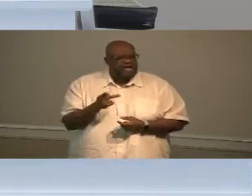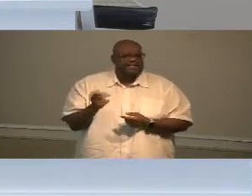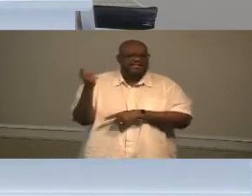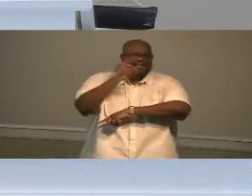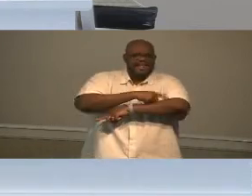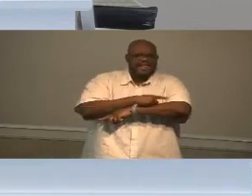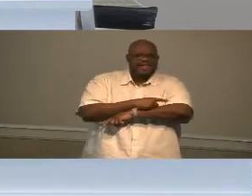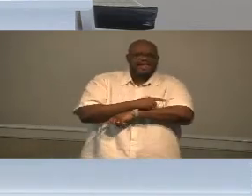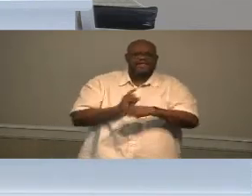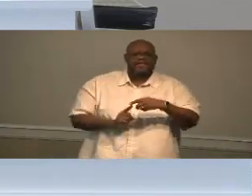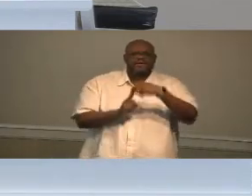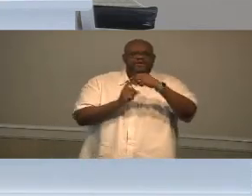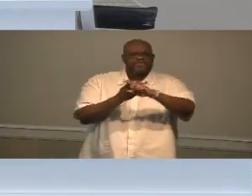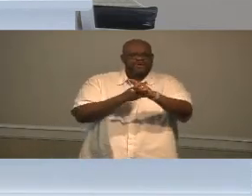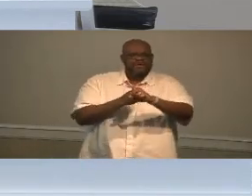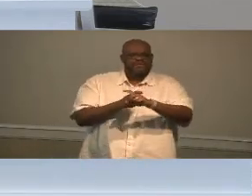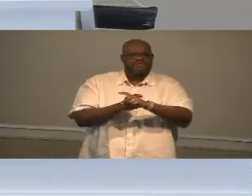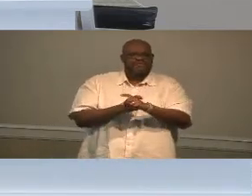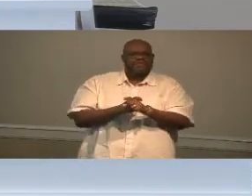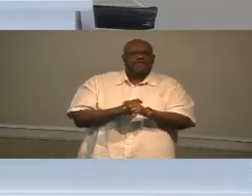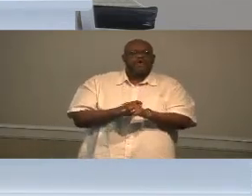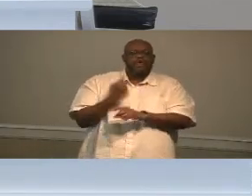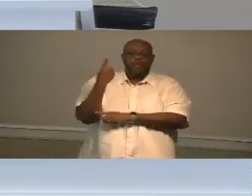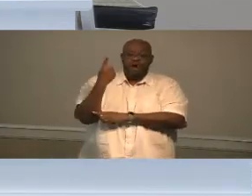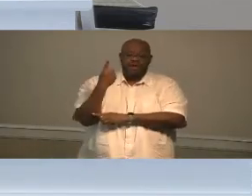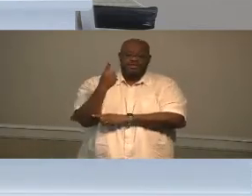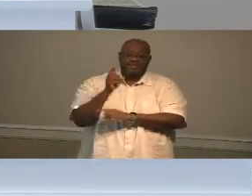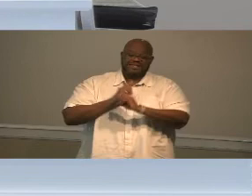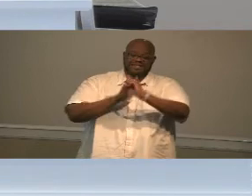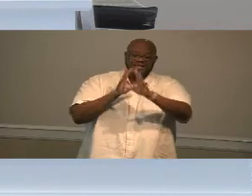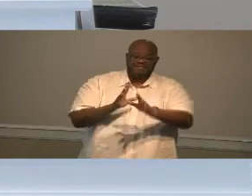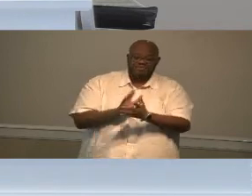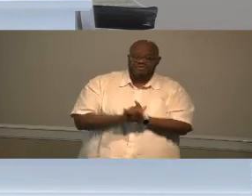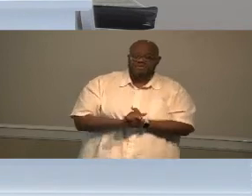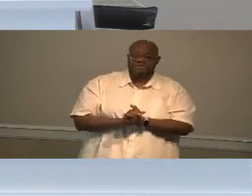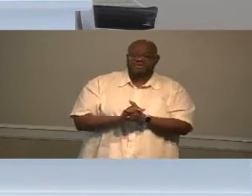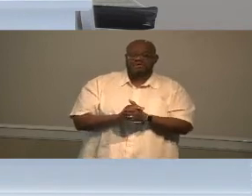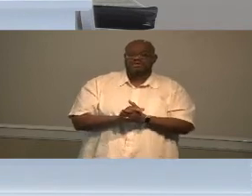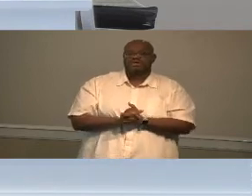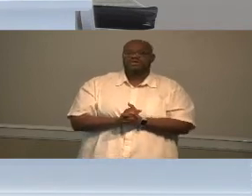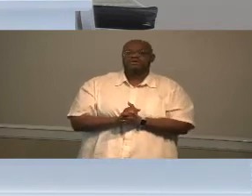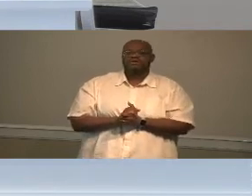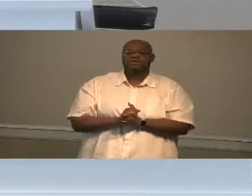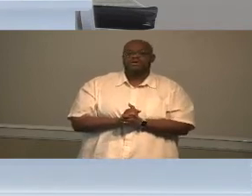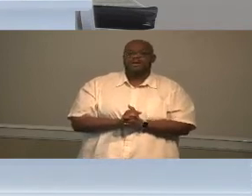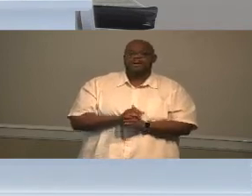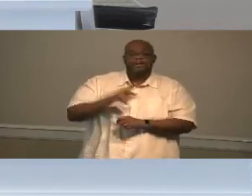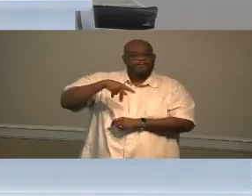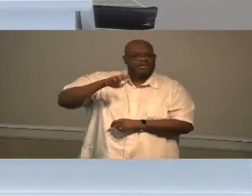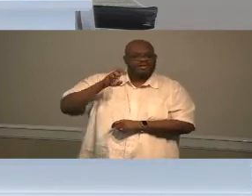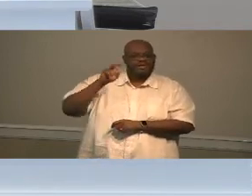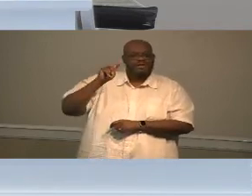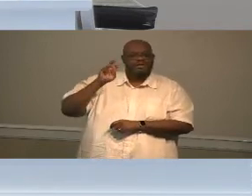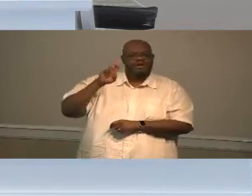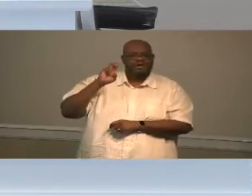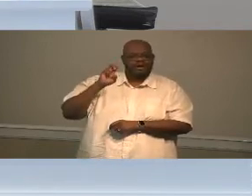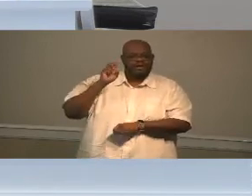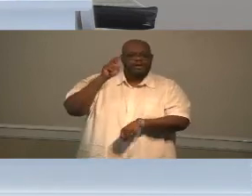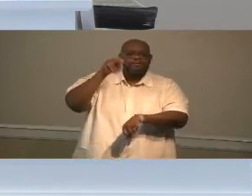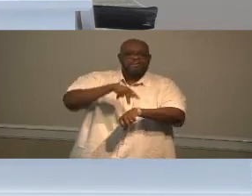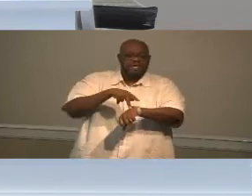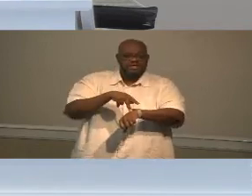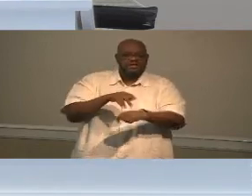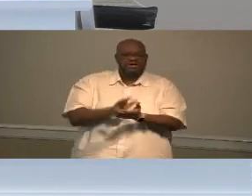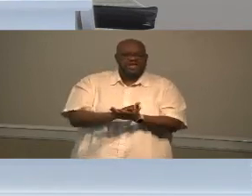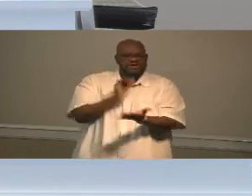especially from the eyes of one of those disciples who had to witness everything that unfolded. His name, Peter. He was in